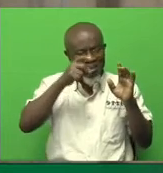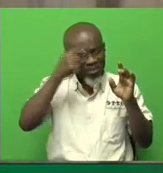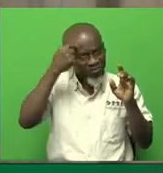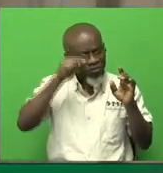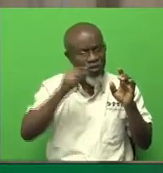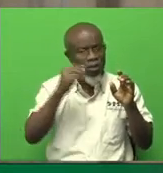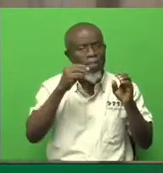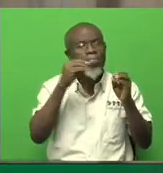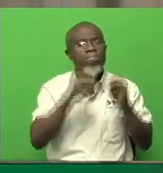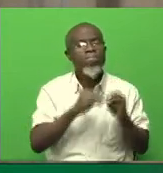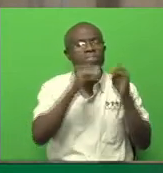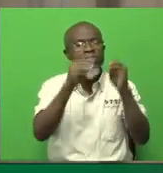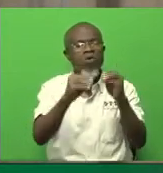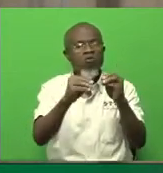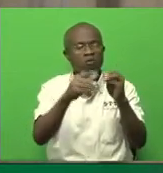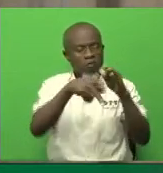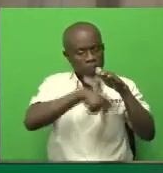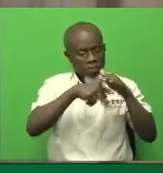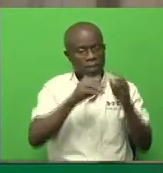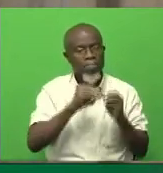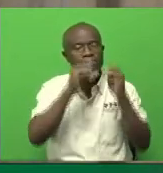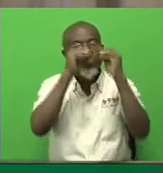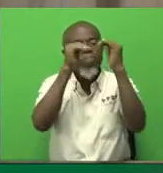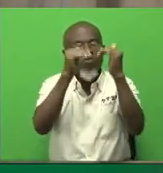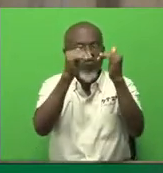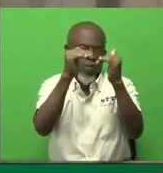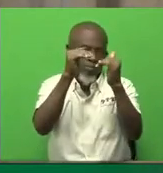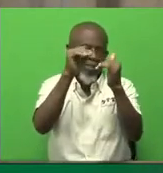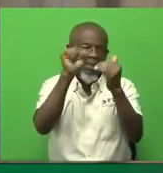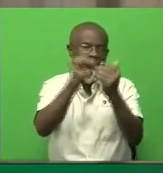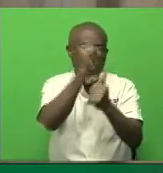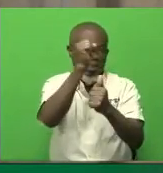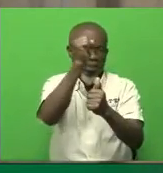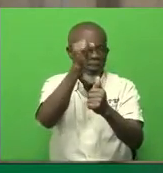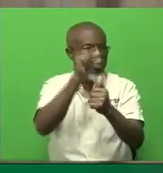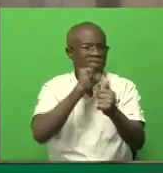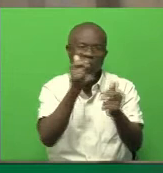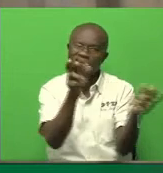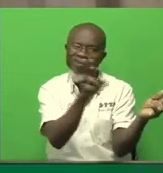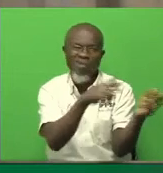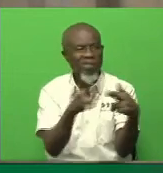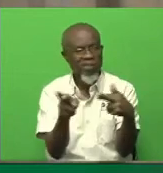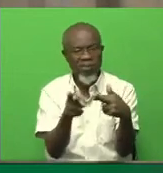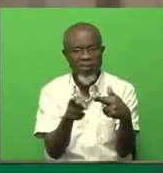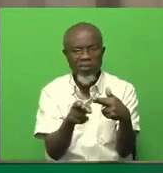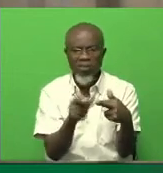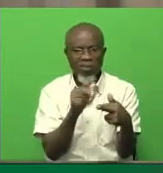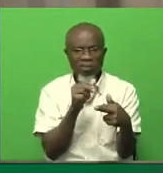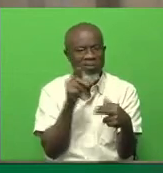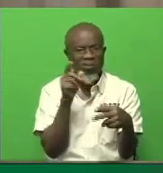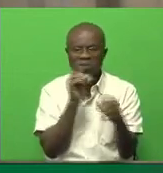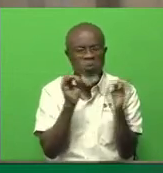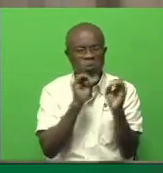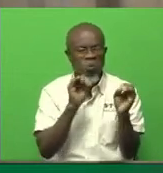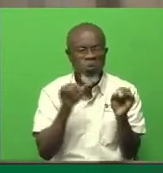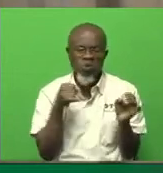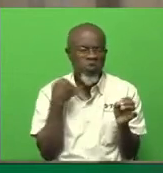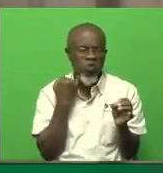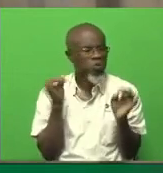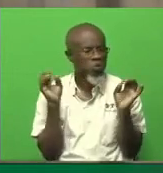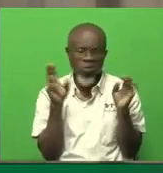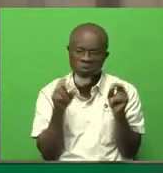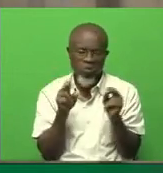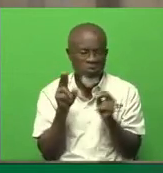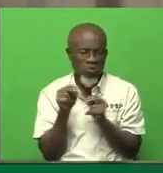let's be very clear about that this is no laughing matter it is no joke for our nation you had